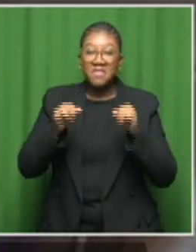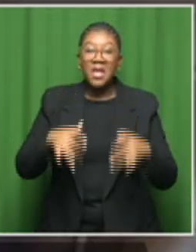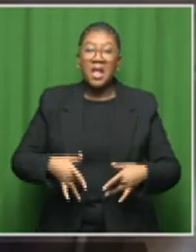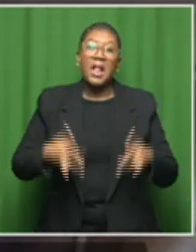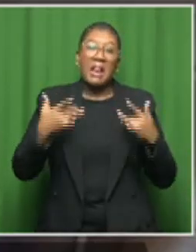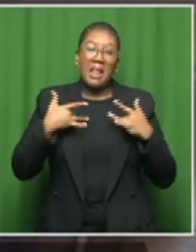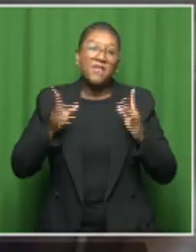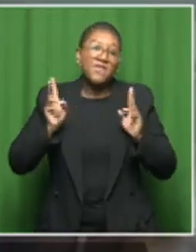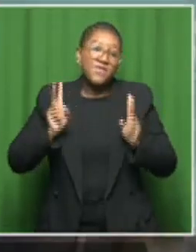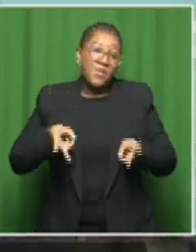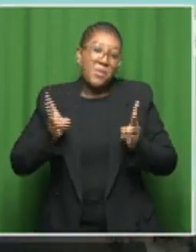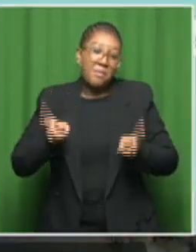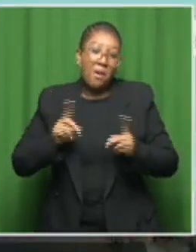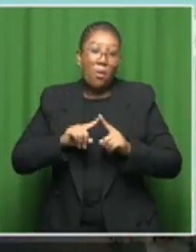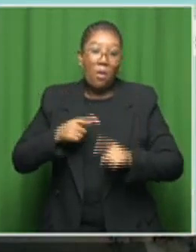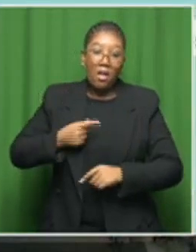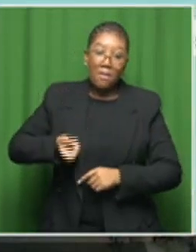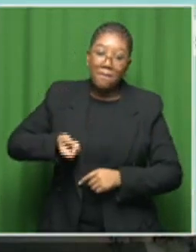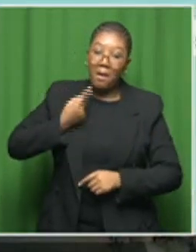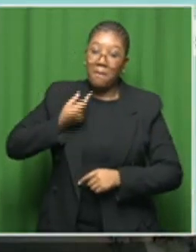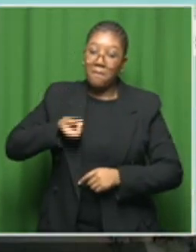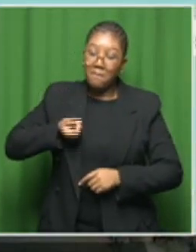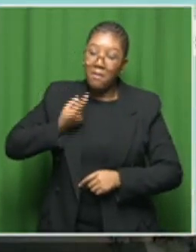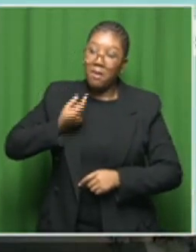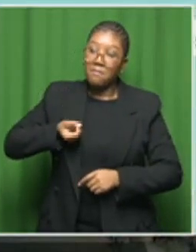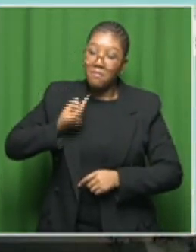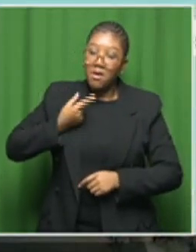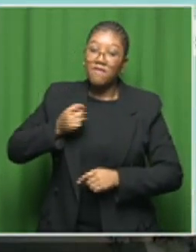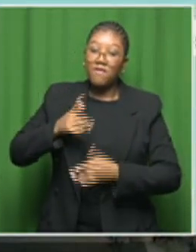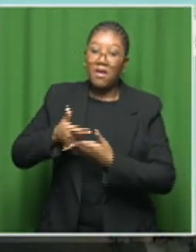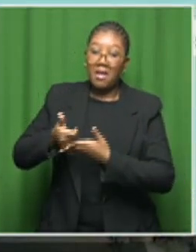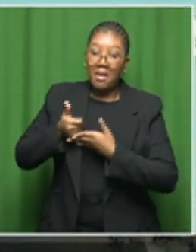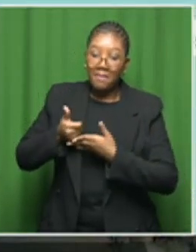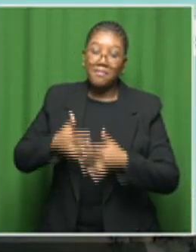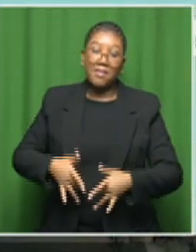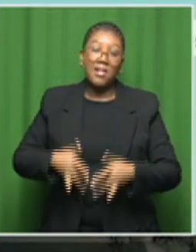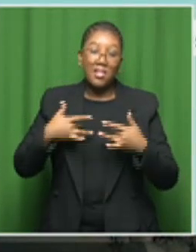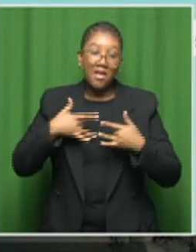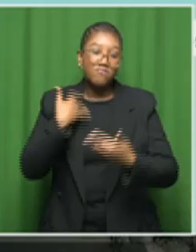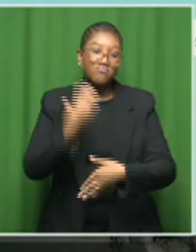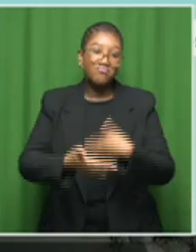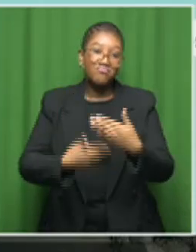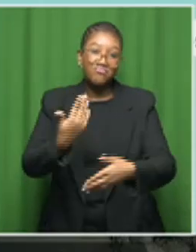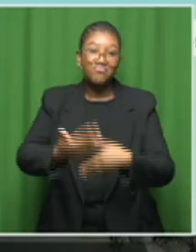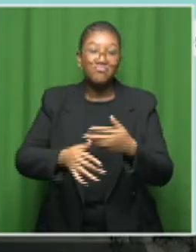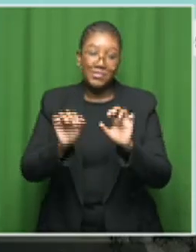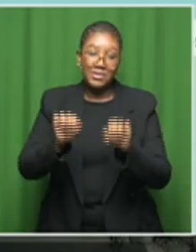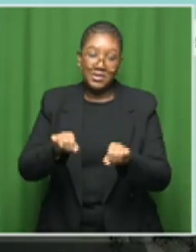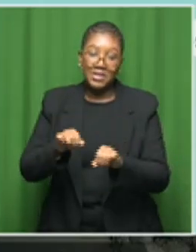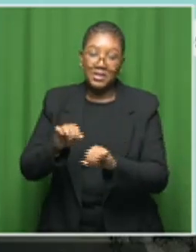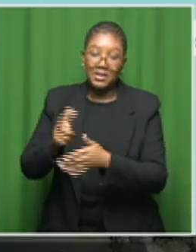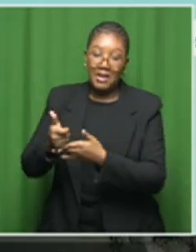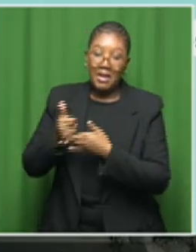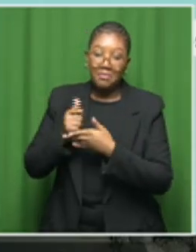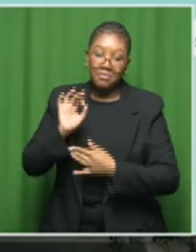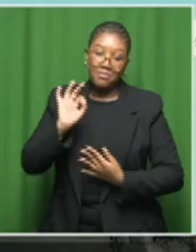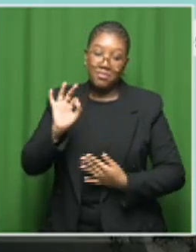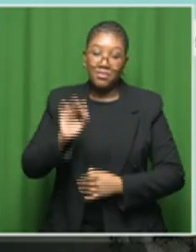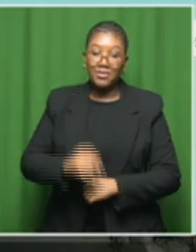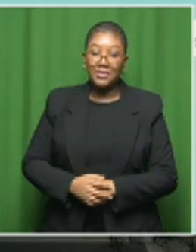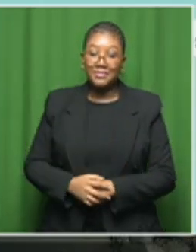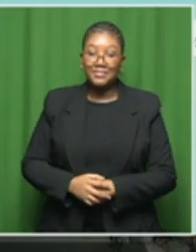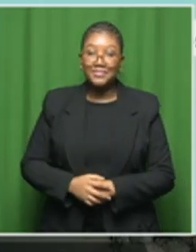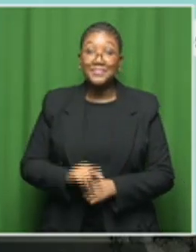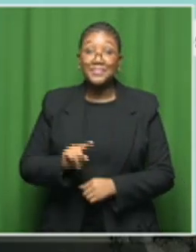because of this treatment. So I would say that it has been quite effective. Also the fact that I'm also